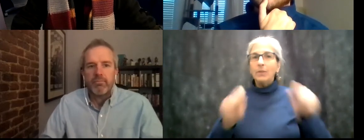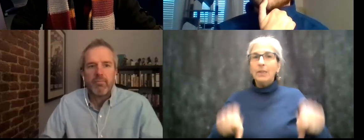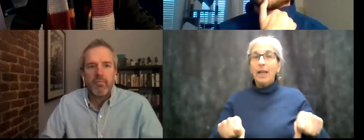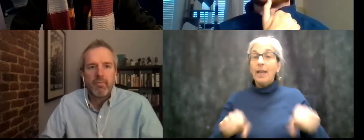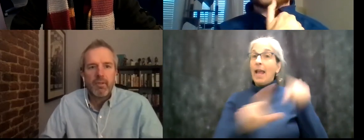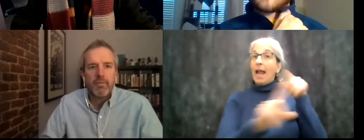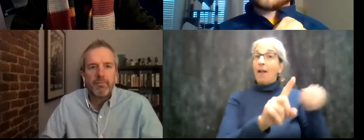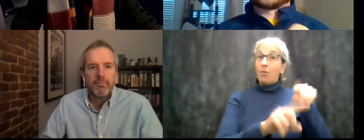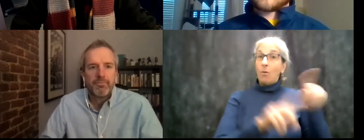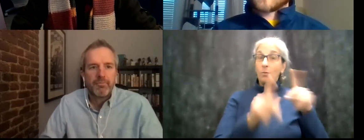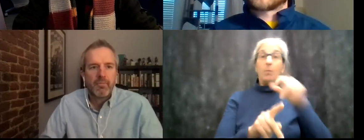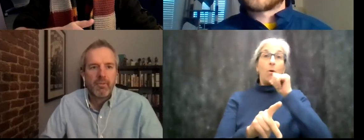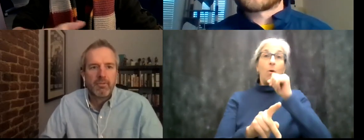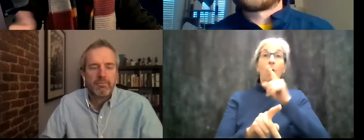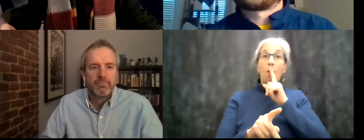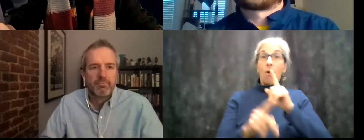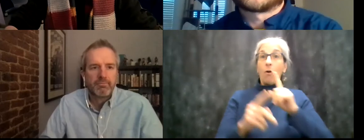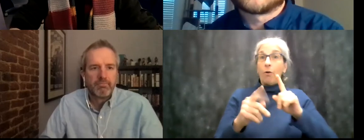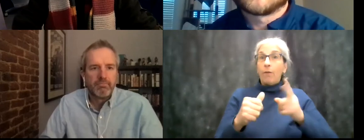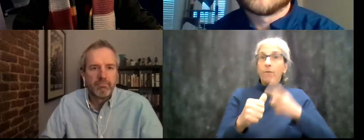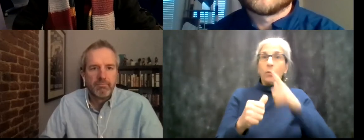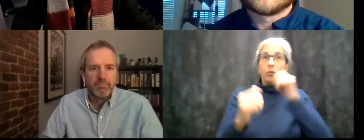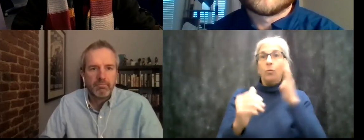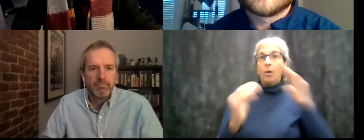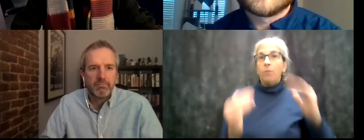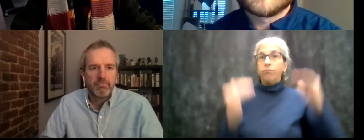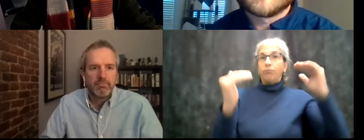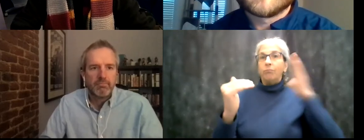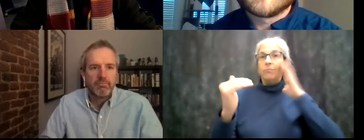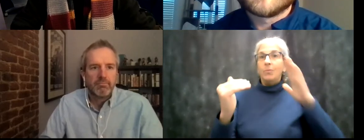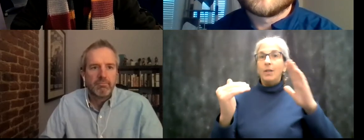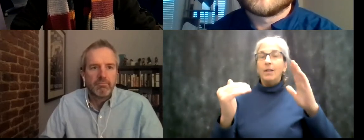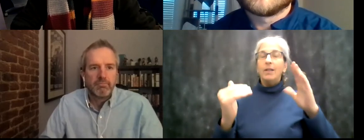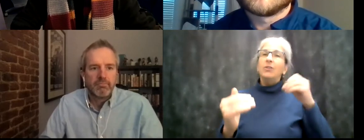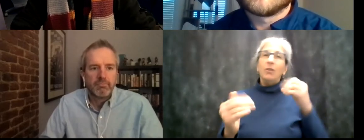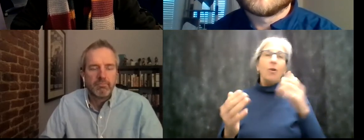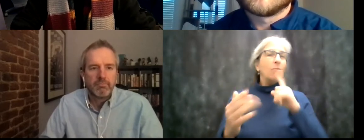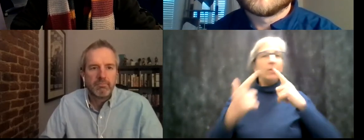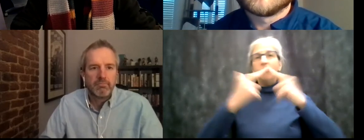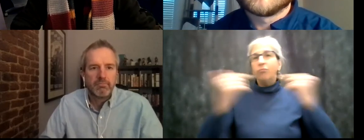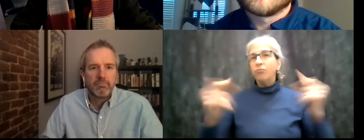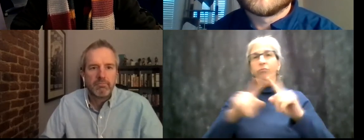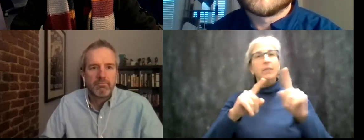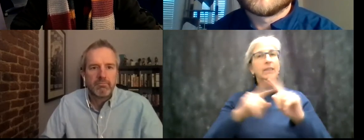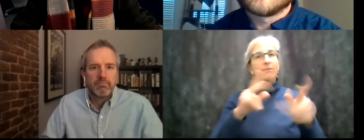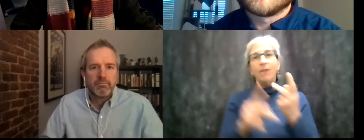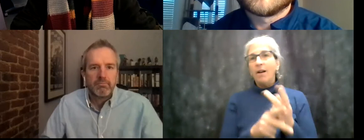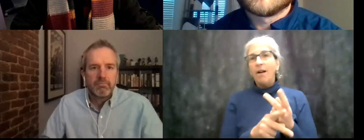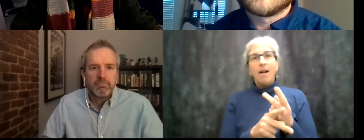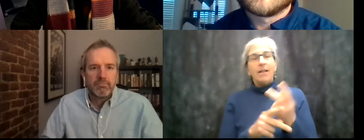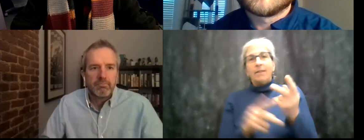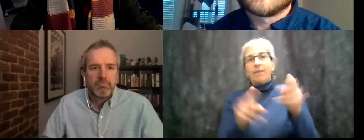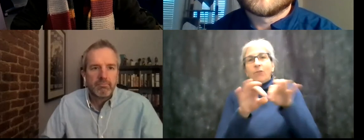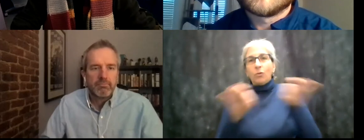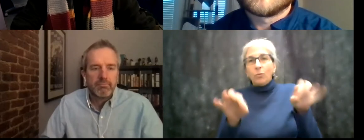company. So there are a wide variety. So depending on, you know, where you're at and what your goals are, game industry